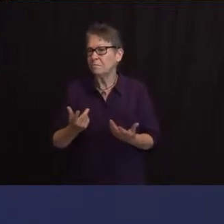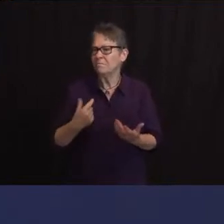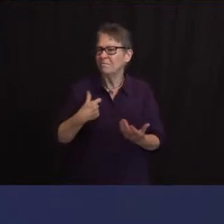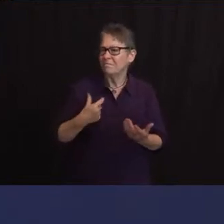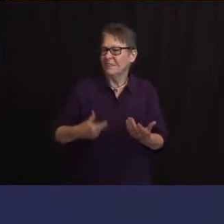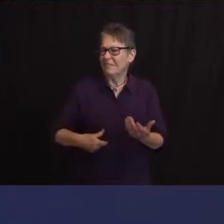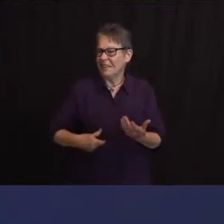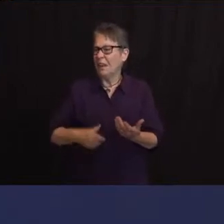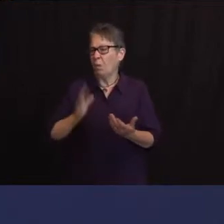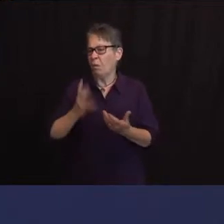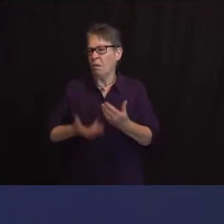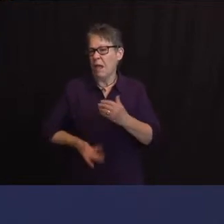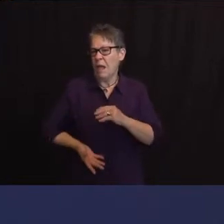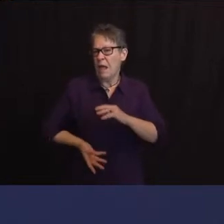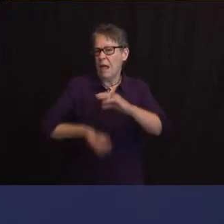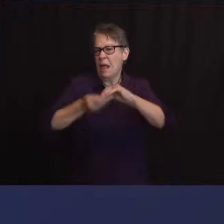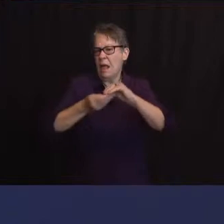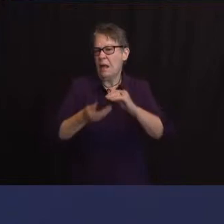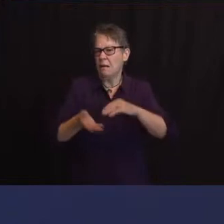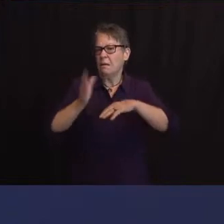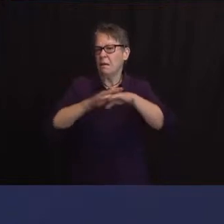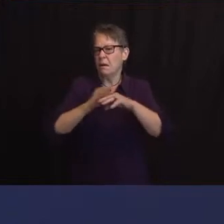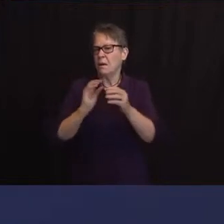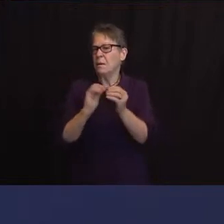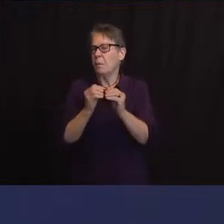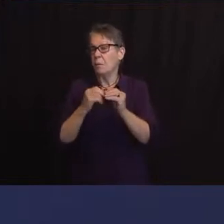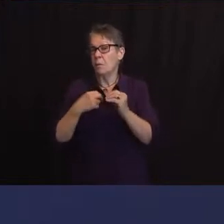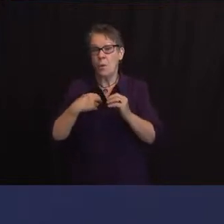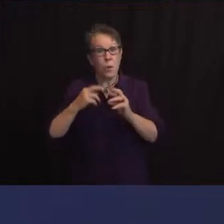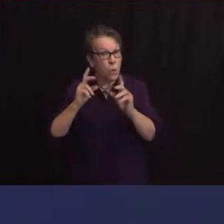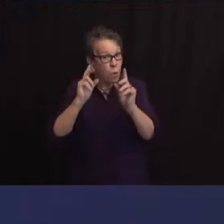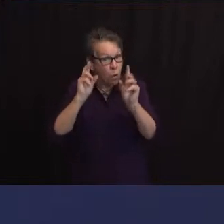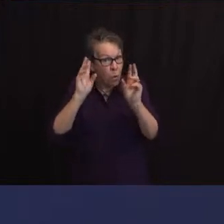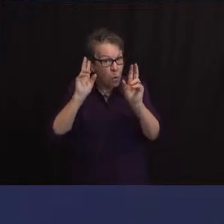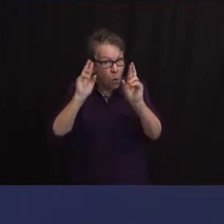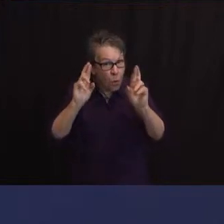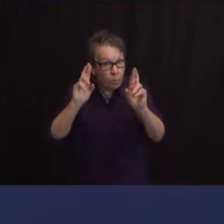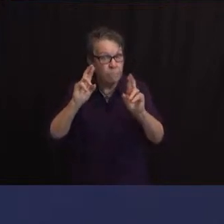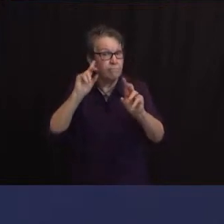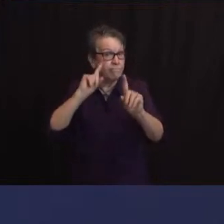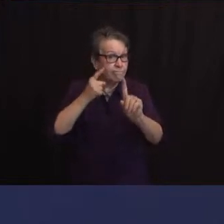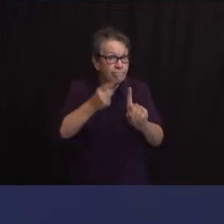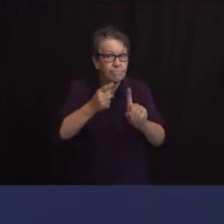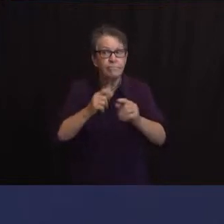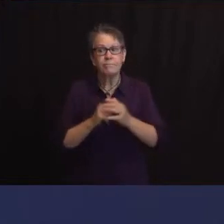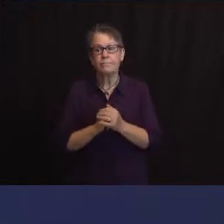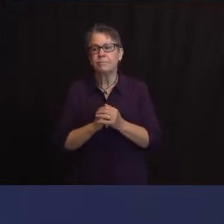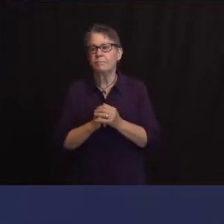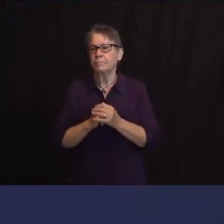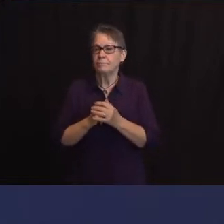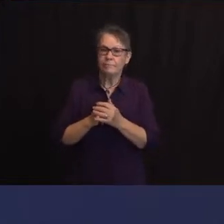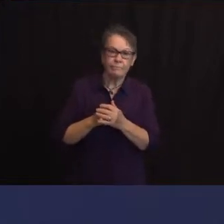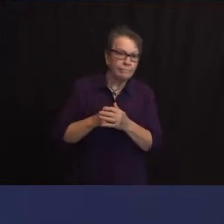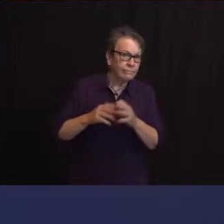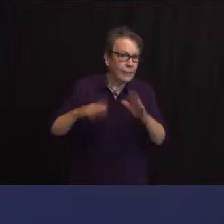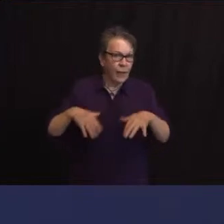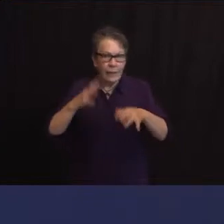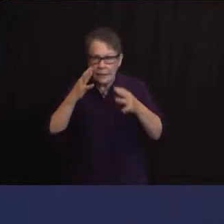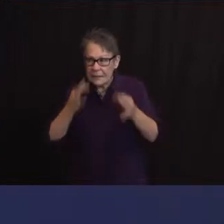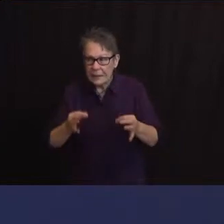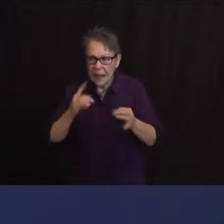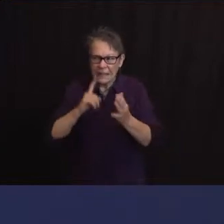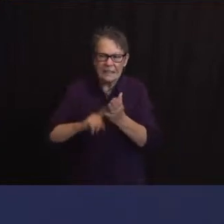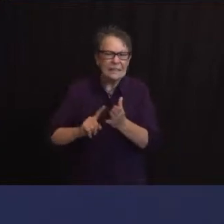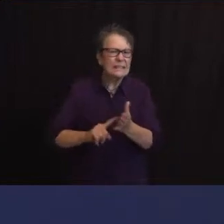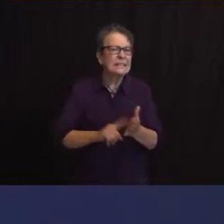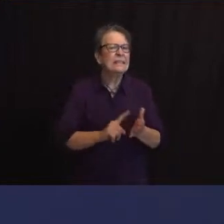guidance, and I hope expanding. But we're not yet. Listen, I think we've been, Senator